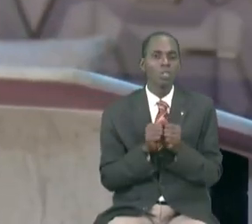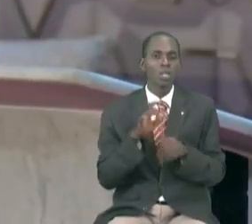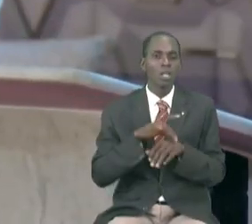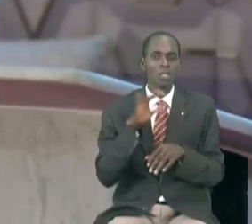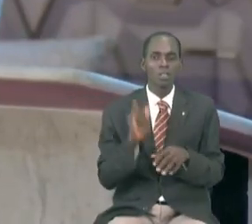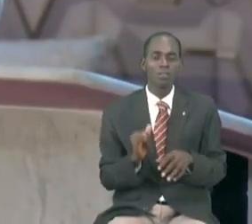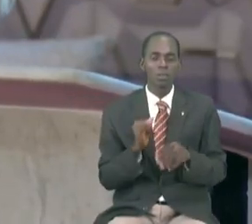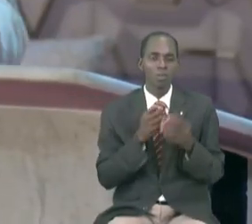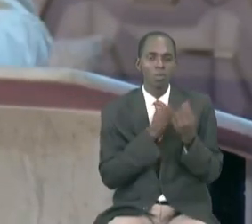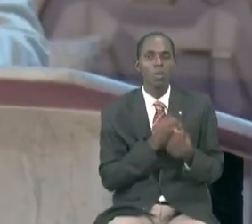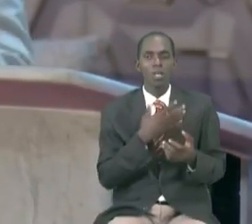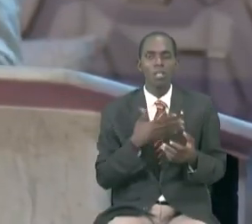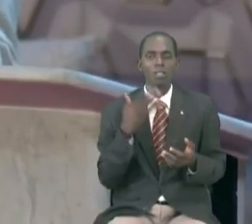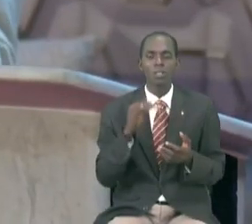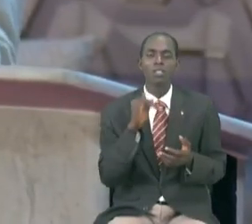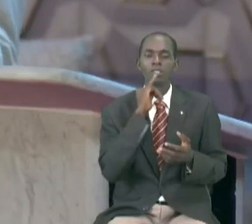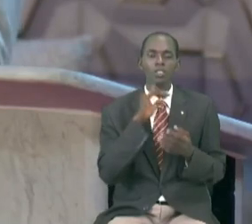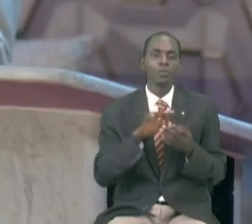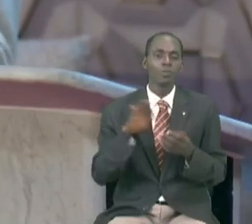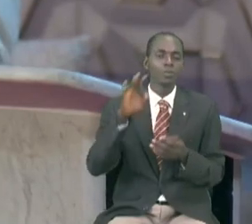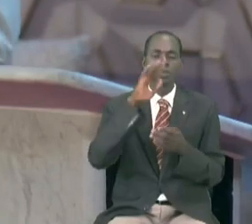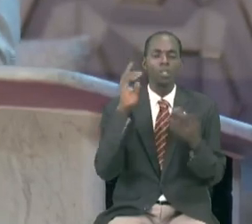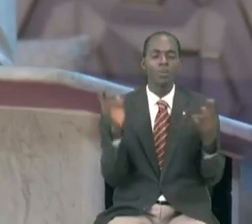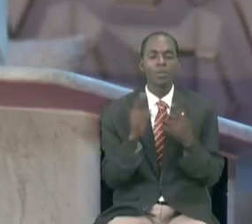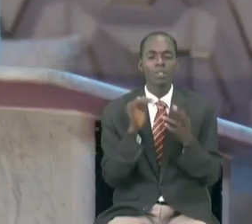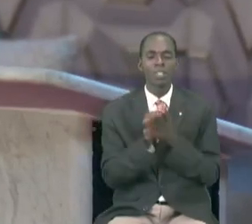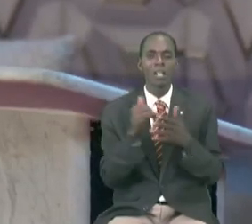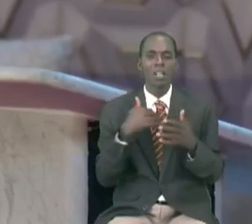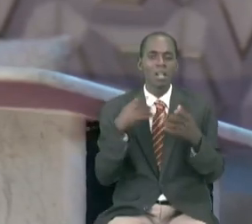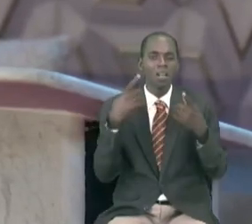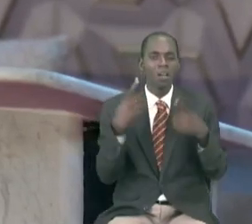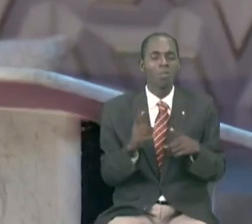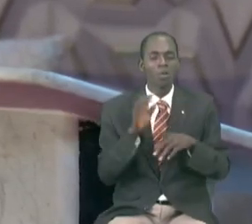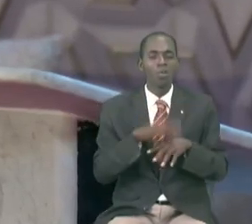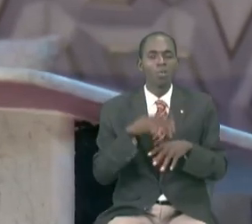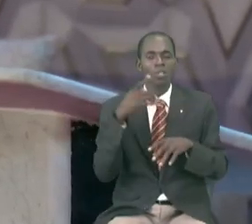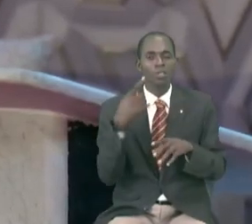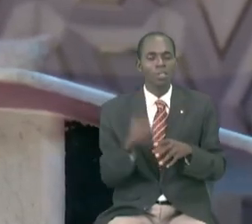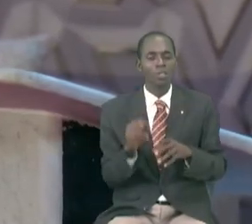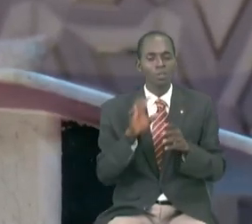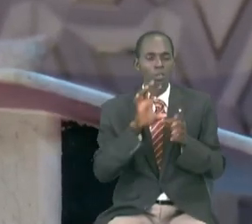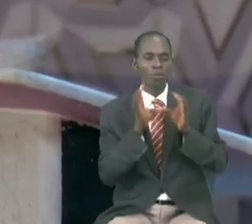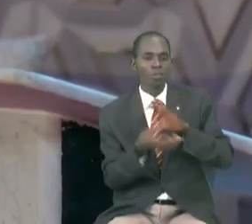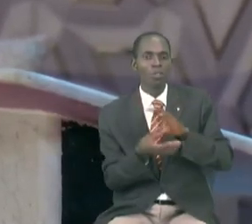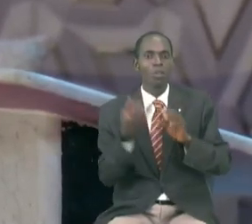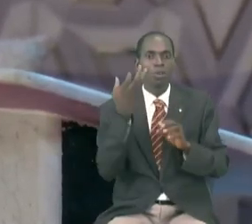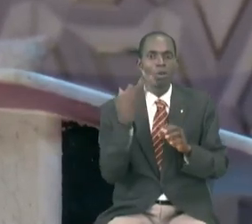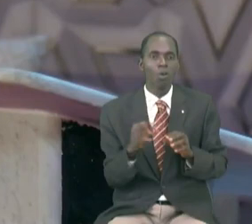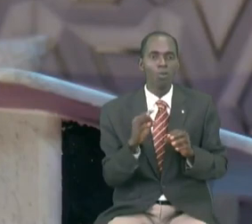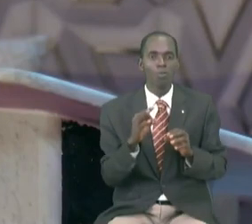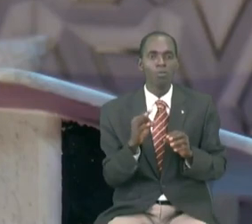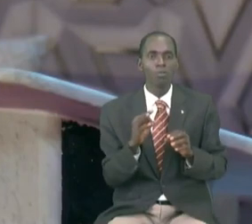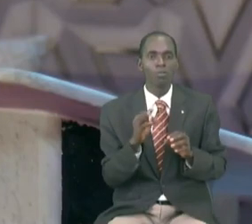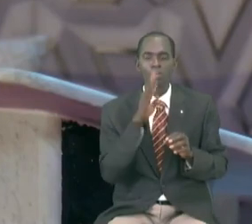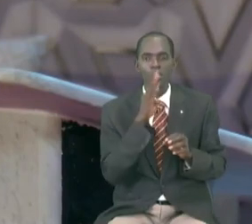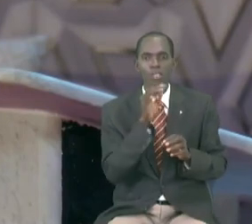hardened, wicked, violent sinners, that did not interest them. Can you say they are sanctified?